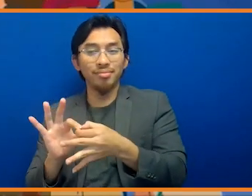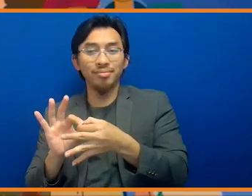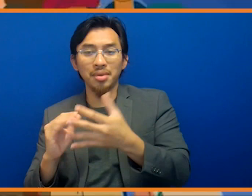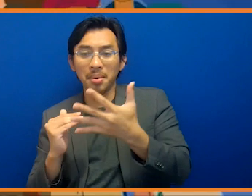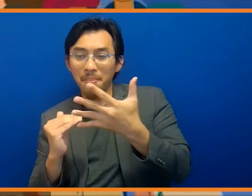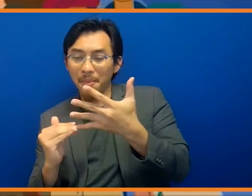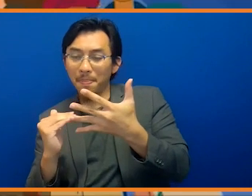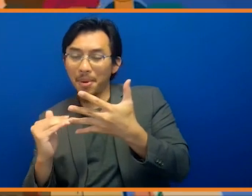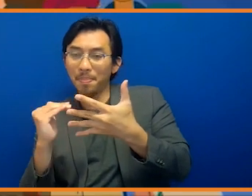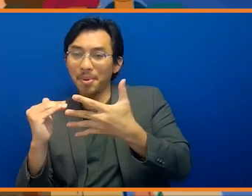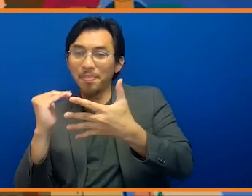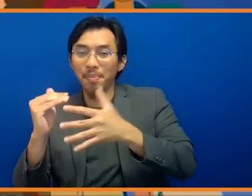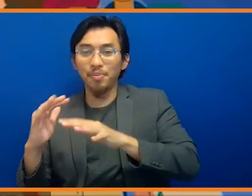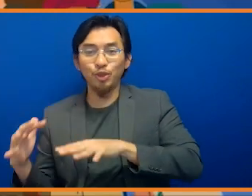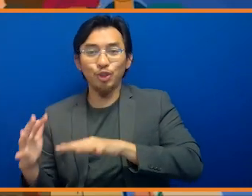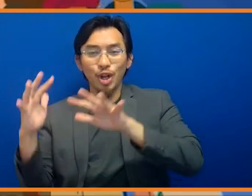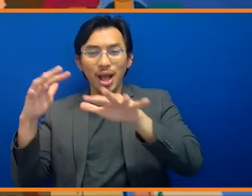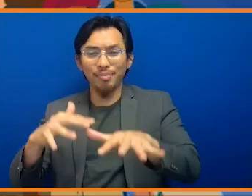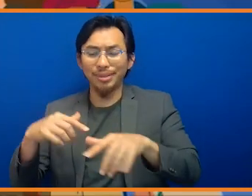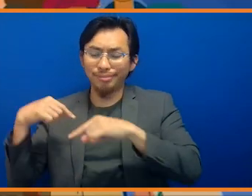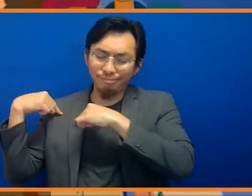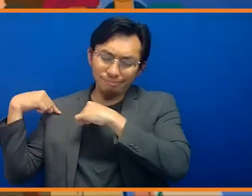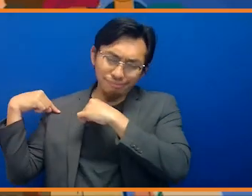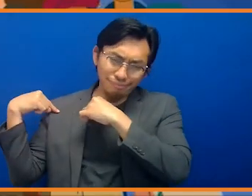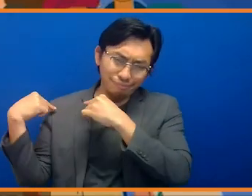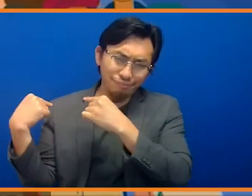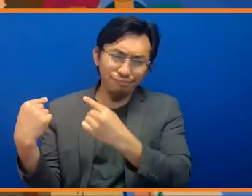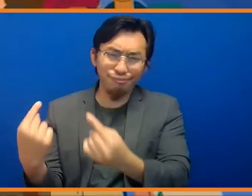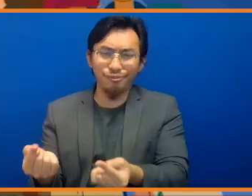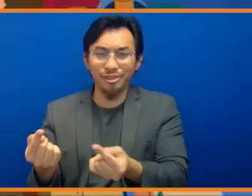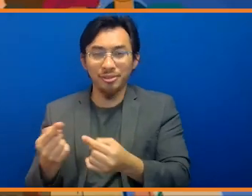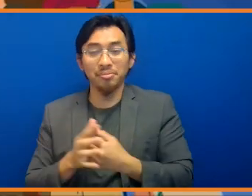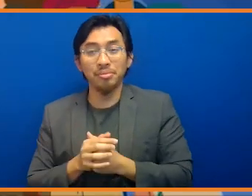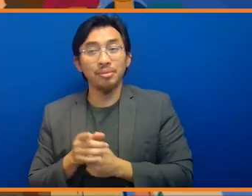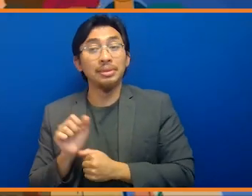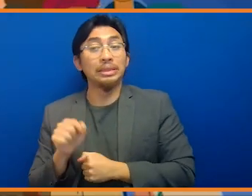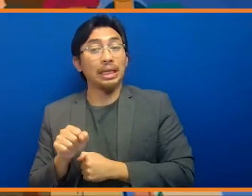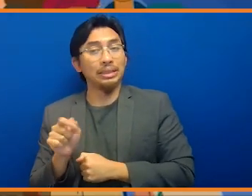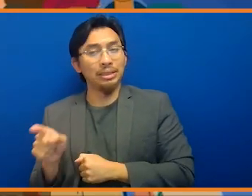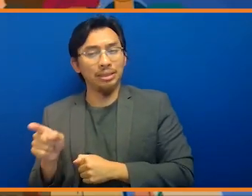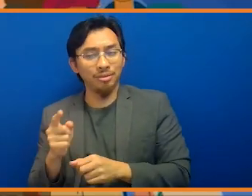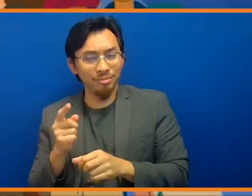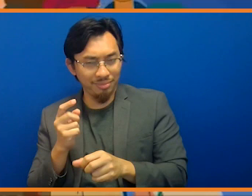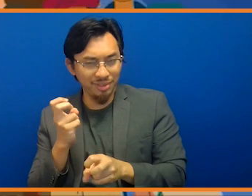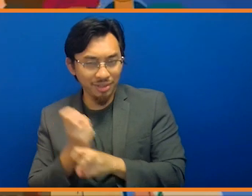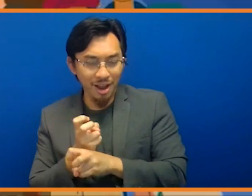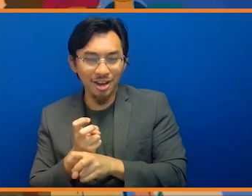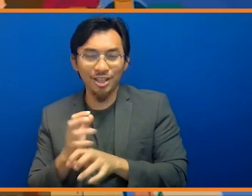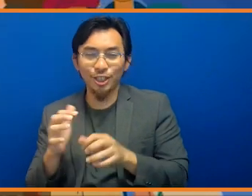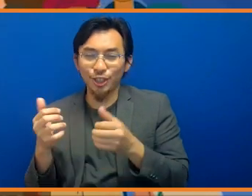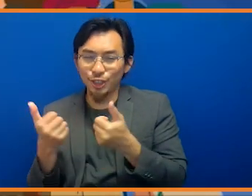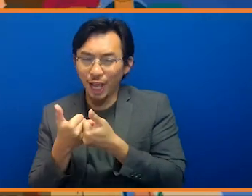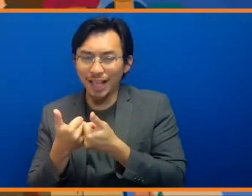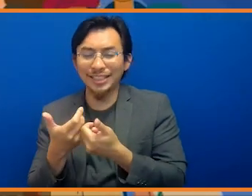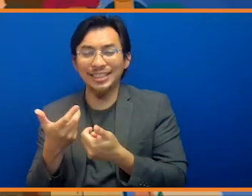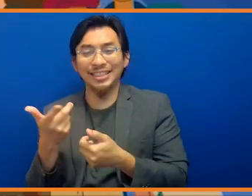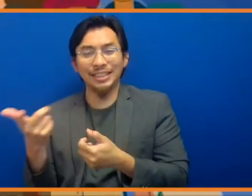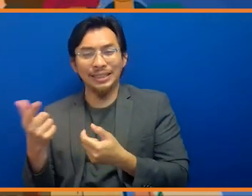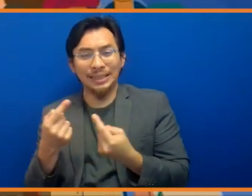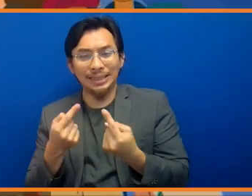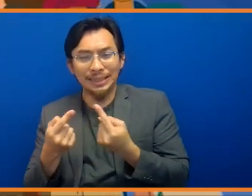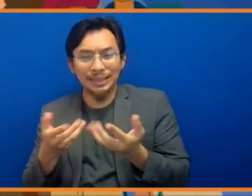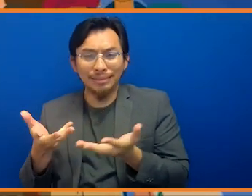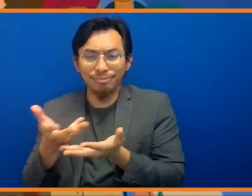to the sequence of tsunami events within centuries. It is more difficult, more challenging to discuss with the